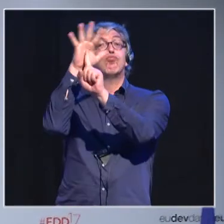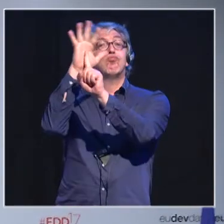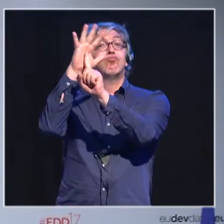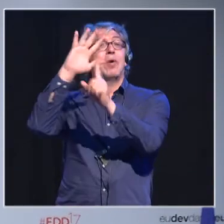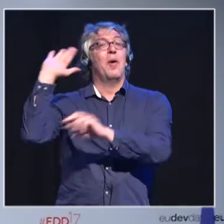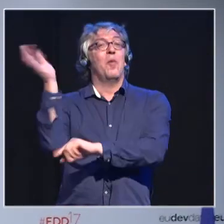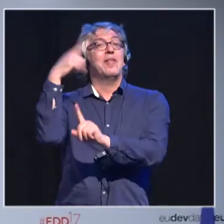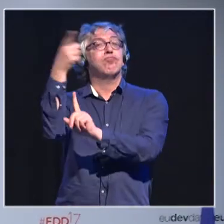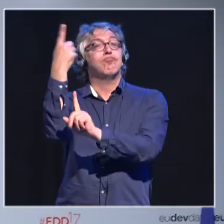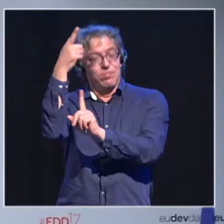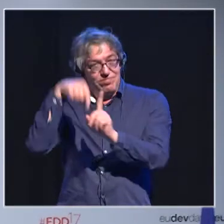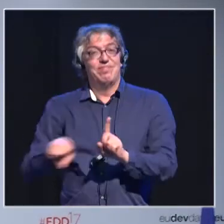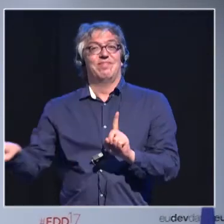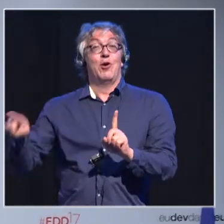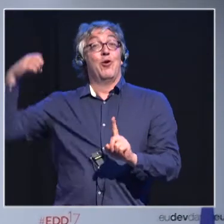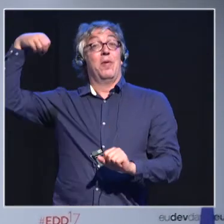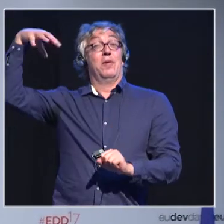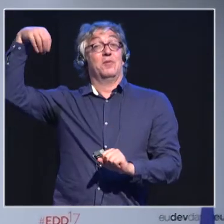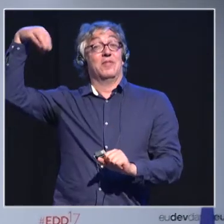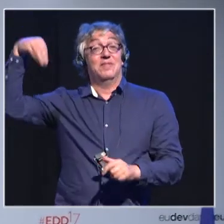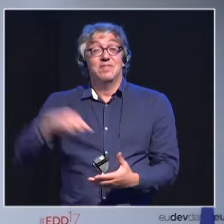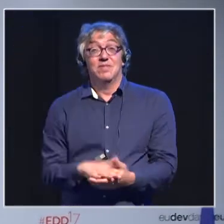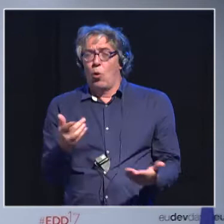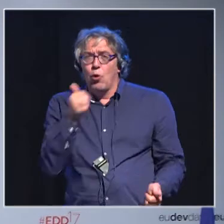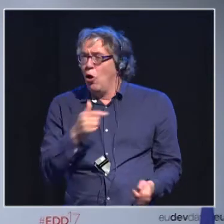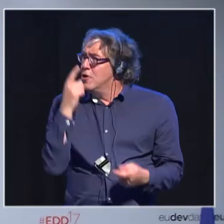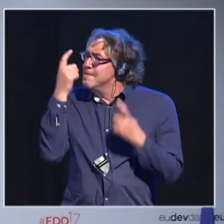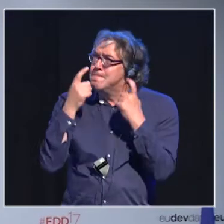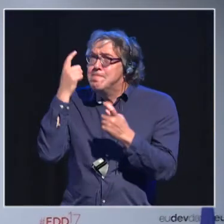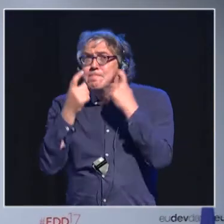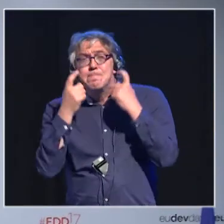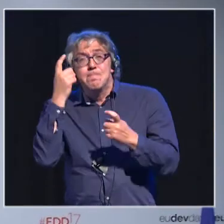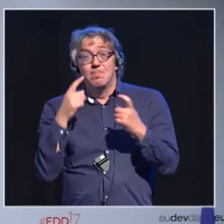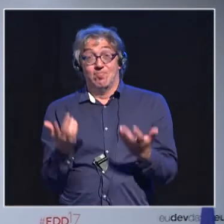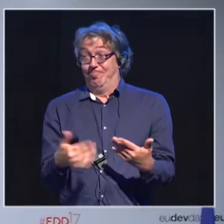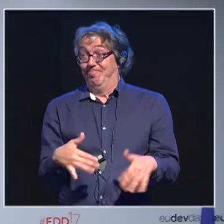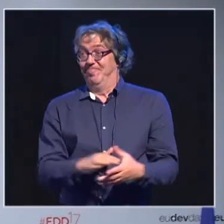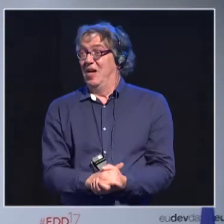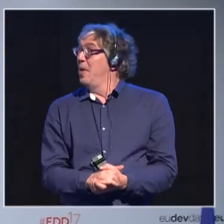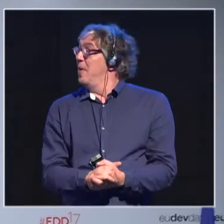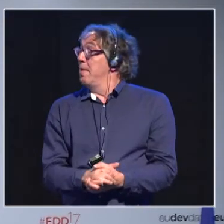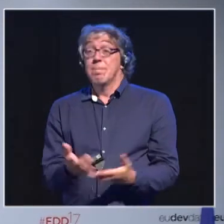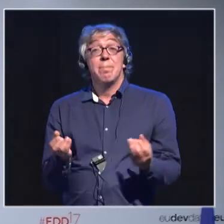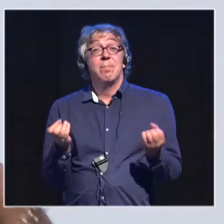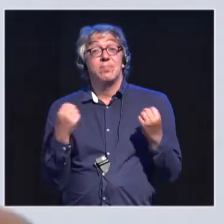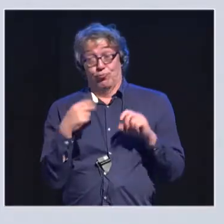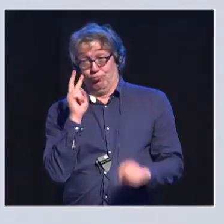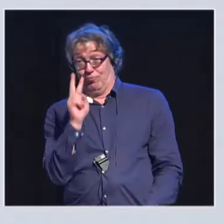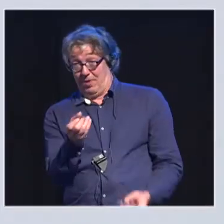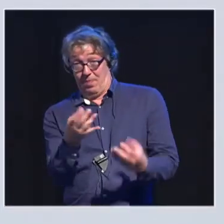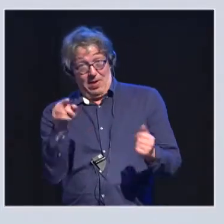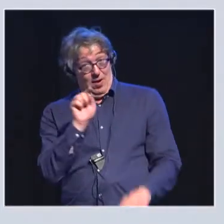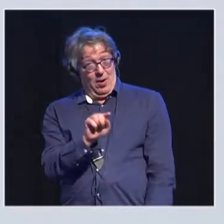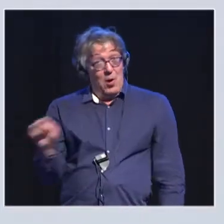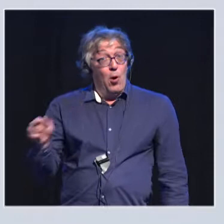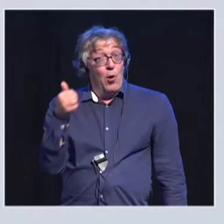Scratch animation to learn how to code. And you see a lot of times, sorry, please, a lot of times when these girls